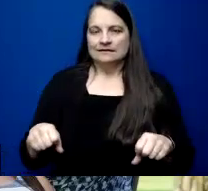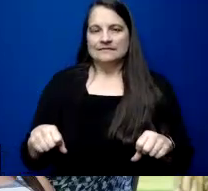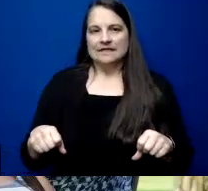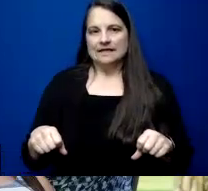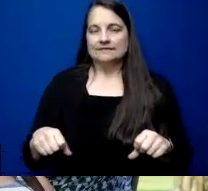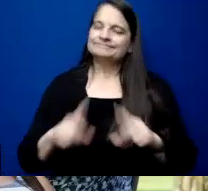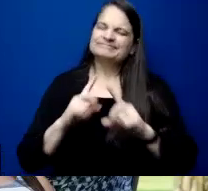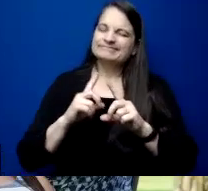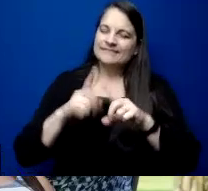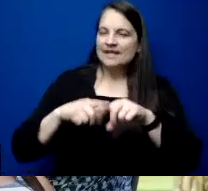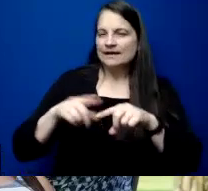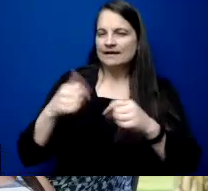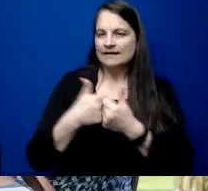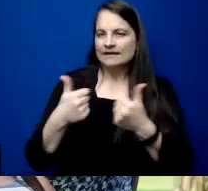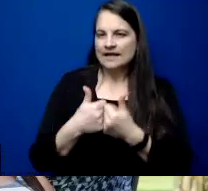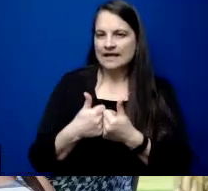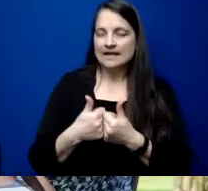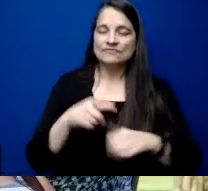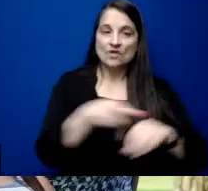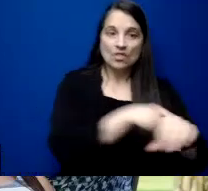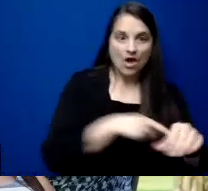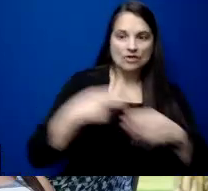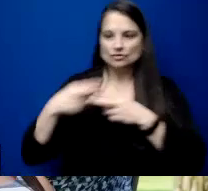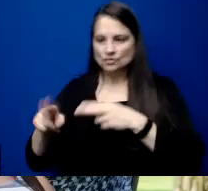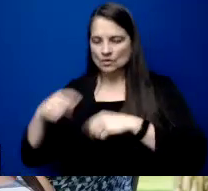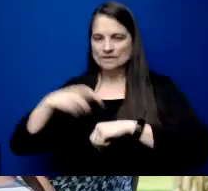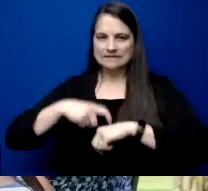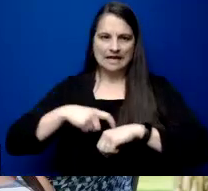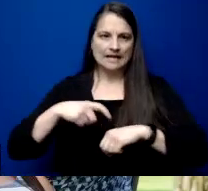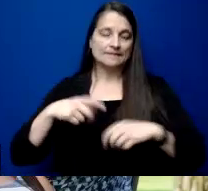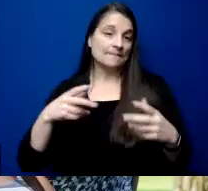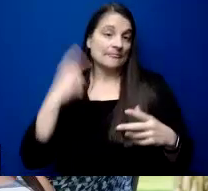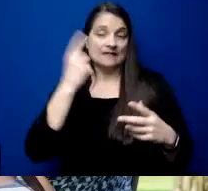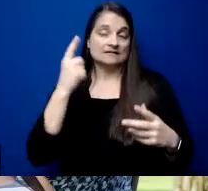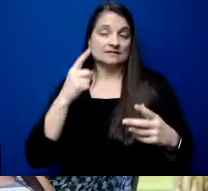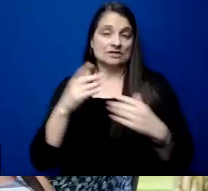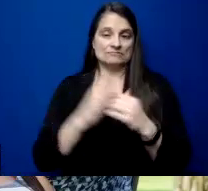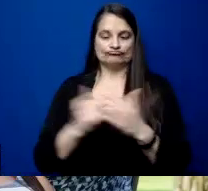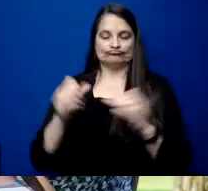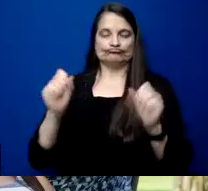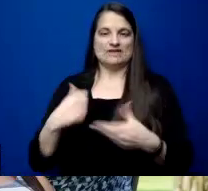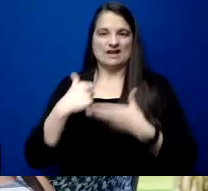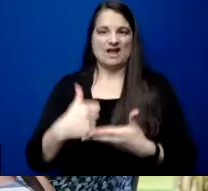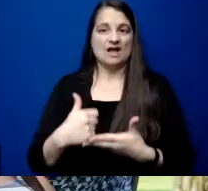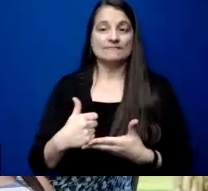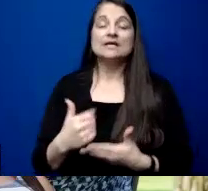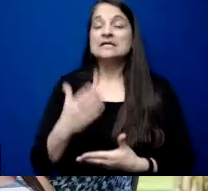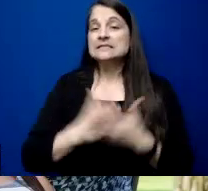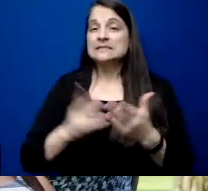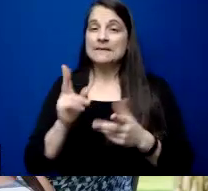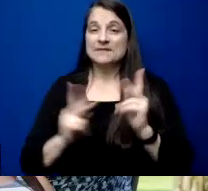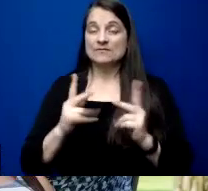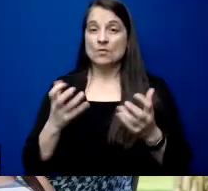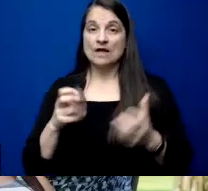on what games you're playing, for longer or shorter periods of time, considering comfort can be helpful. Some people might like to wiggle or wobble